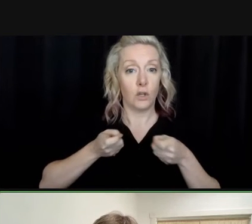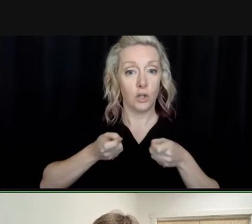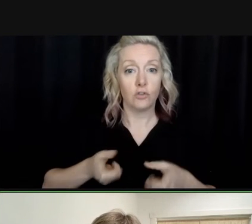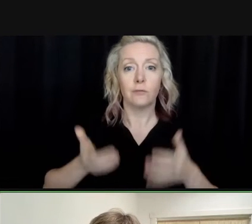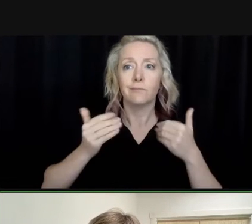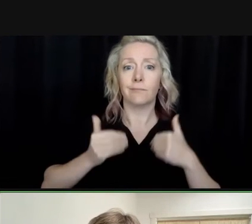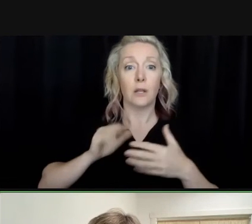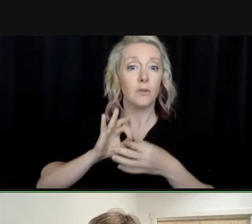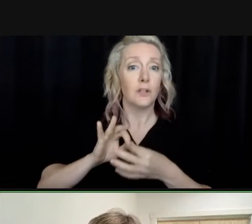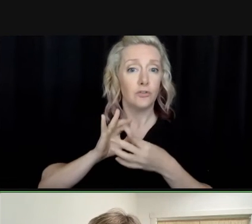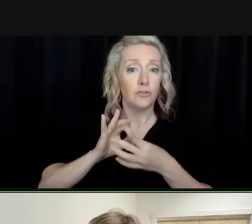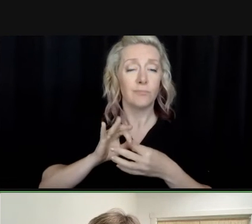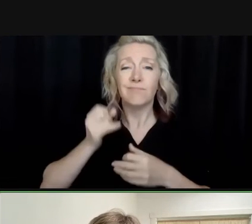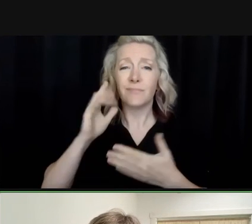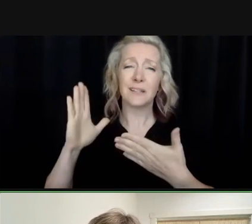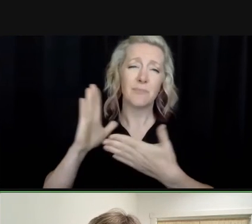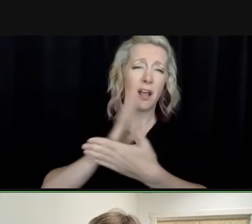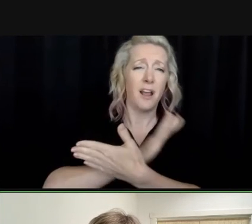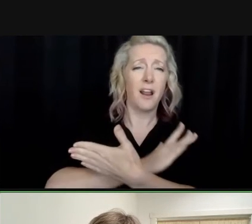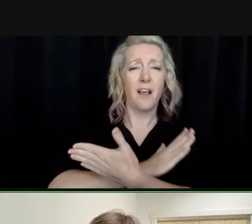people differently to varying degrees.